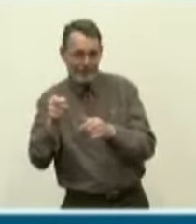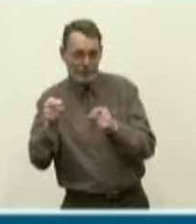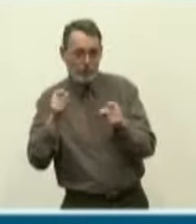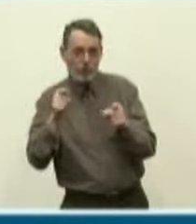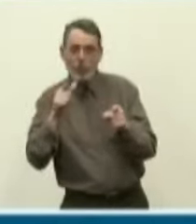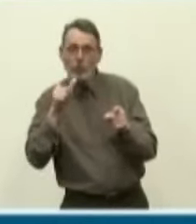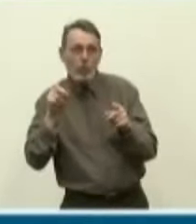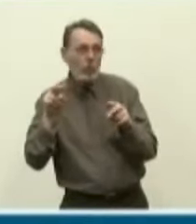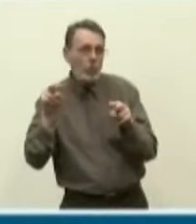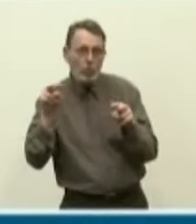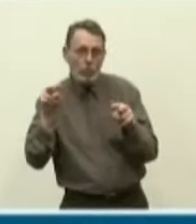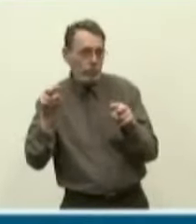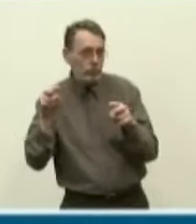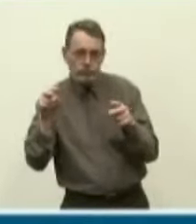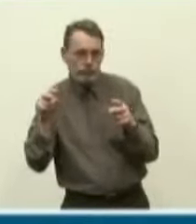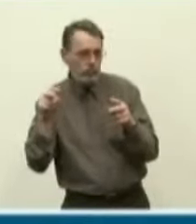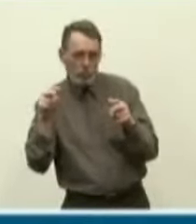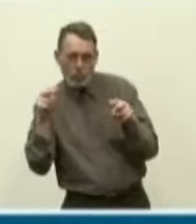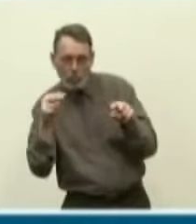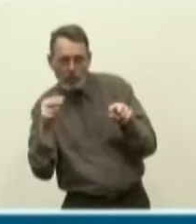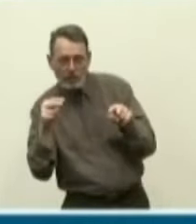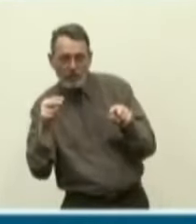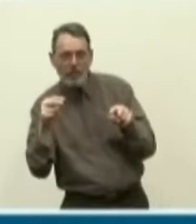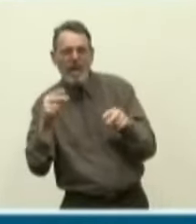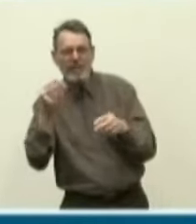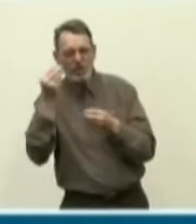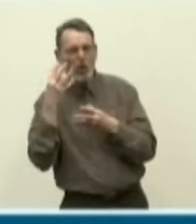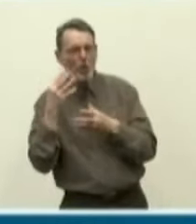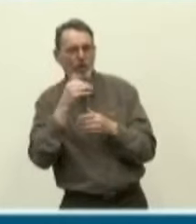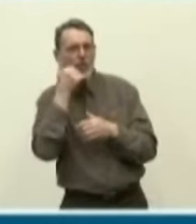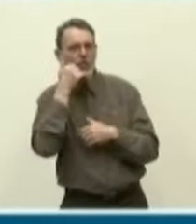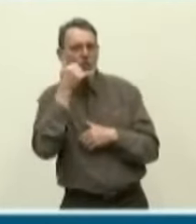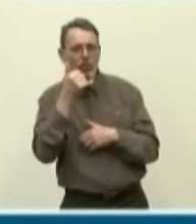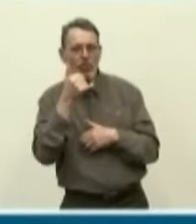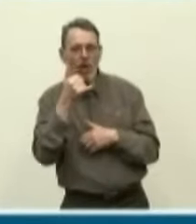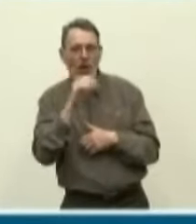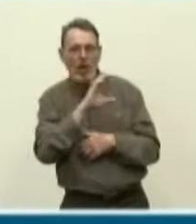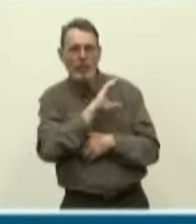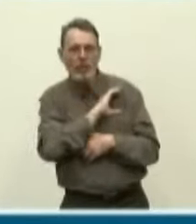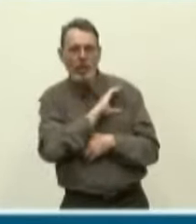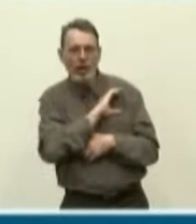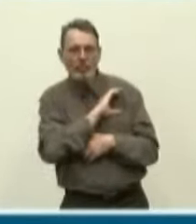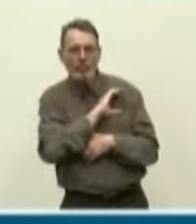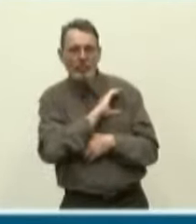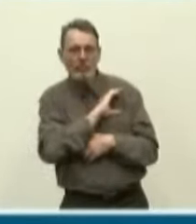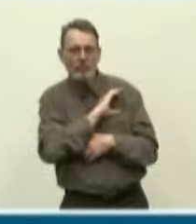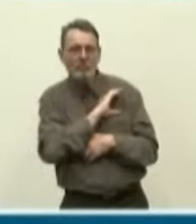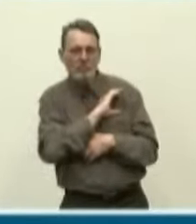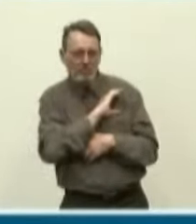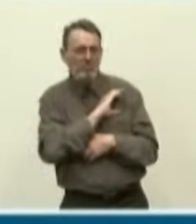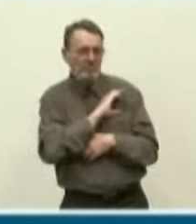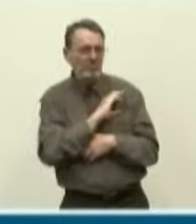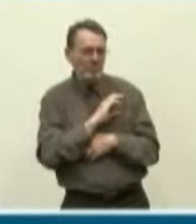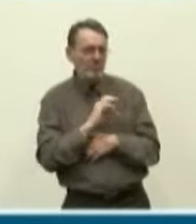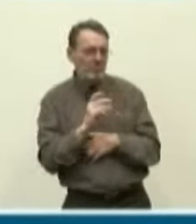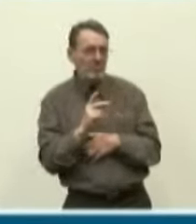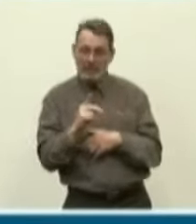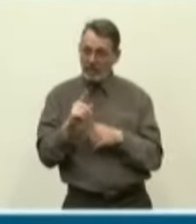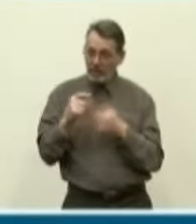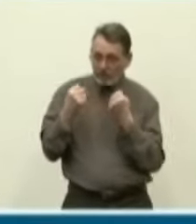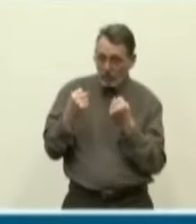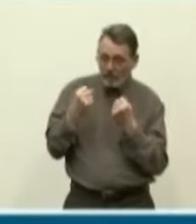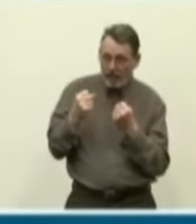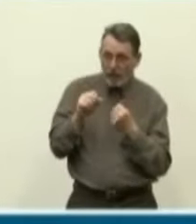saw it happen too. Okay, and they told me to call the cops, so I didn't pay attention to which way they turned after that. So did they go down